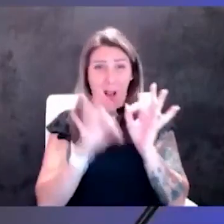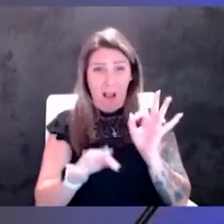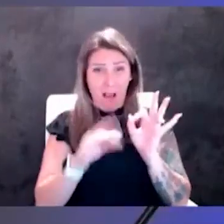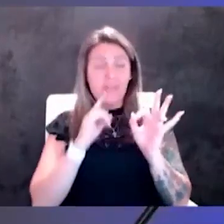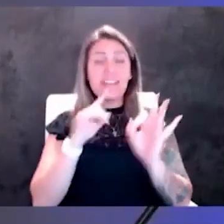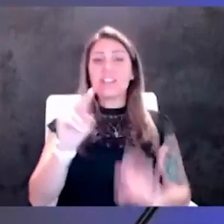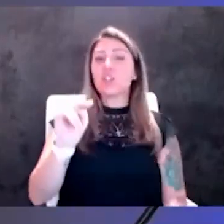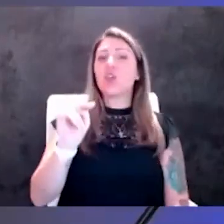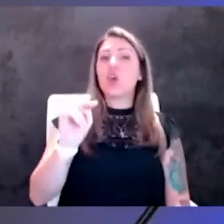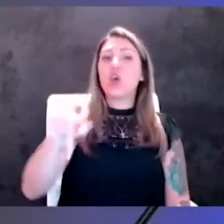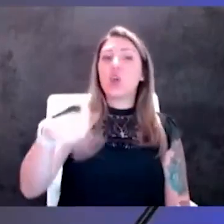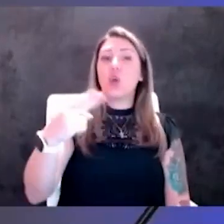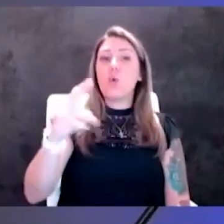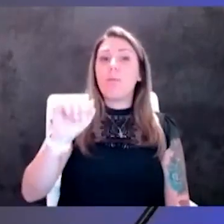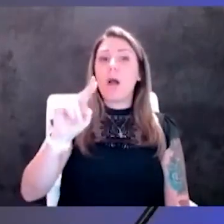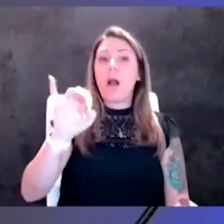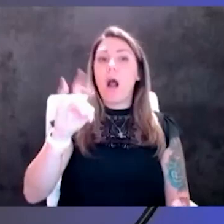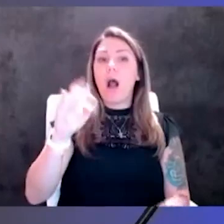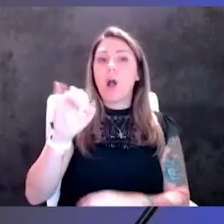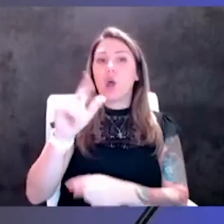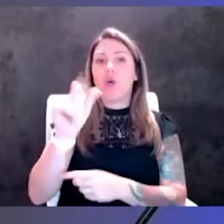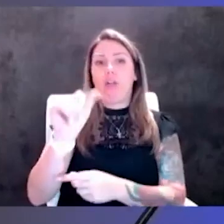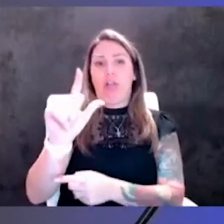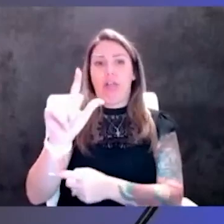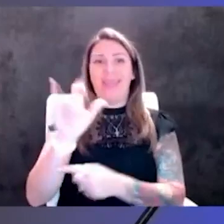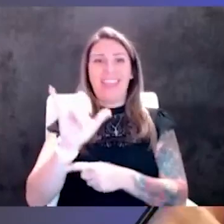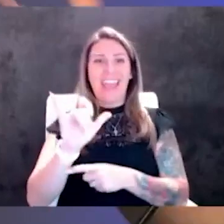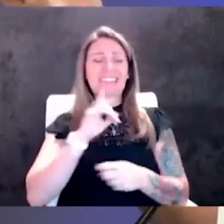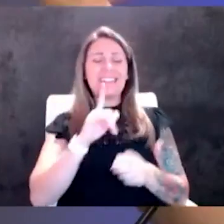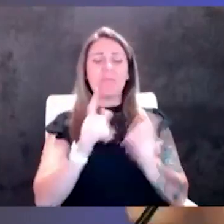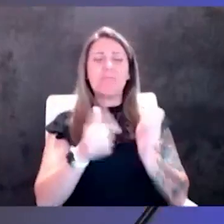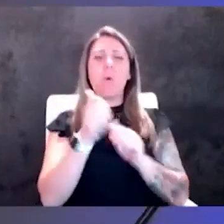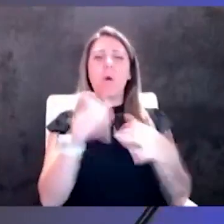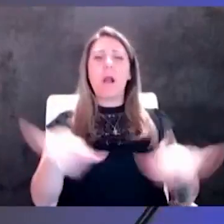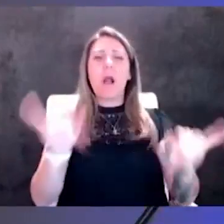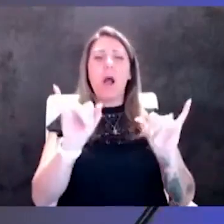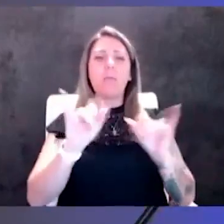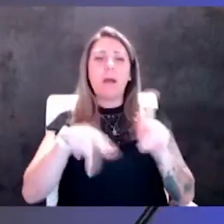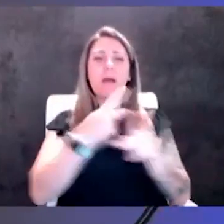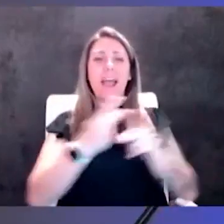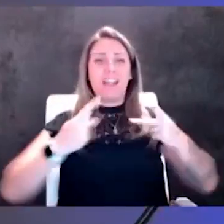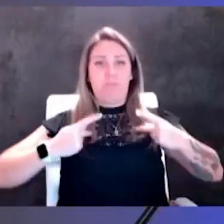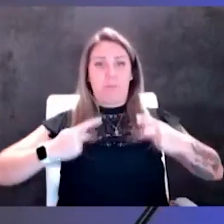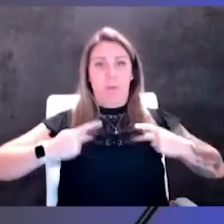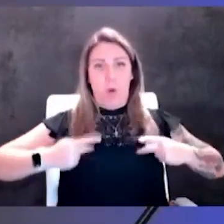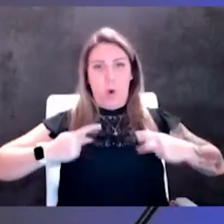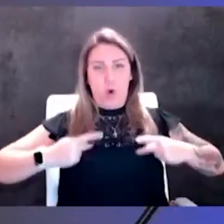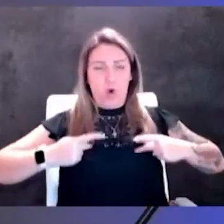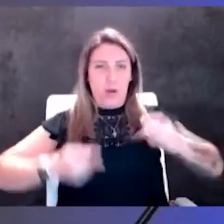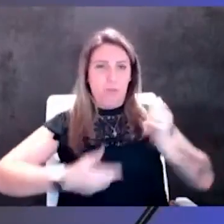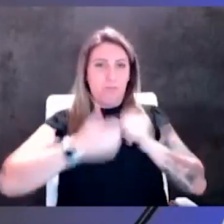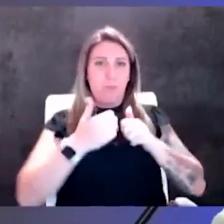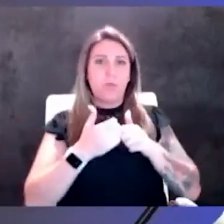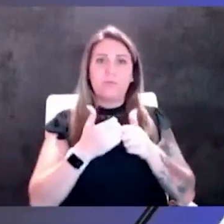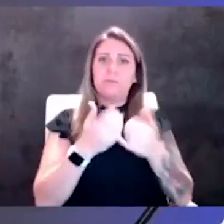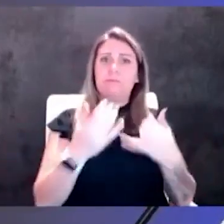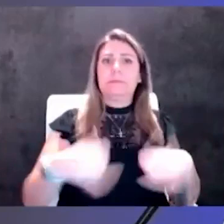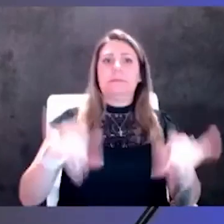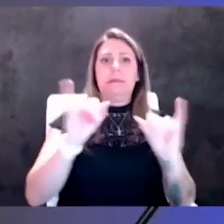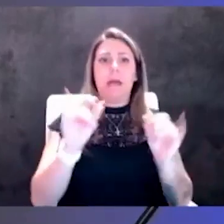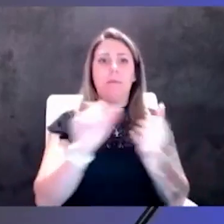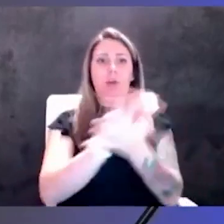the most common type of pneumonia, and as Dr. Lauer knows, the most common cause of middle ear infection in